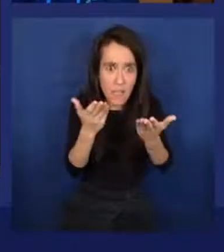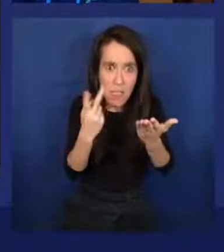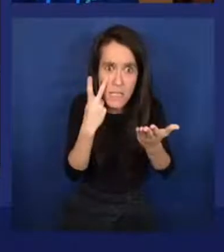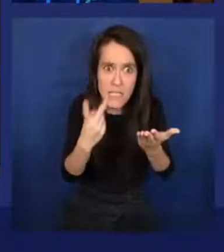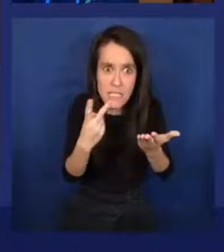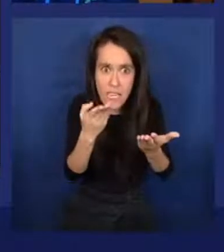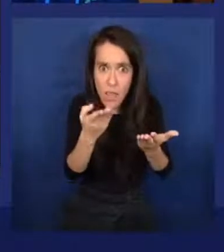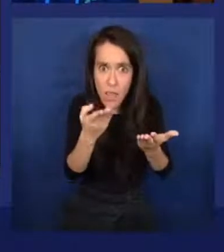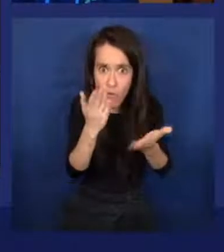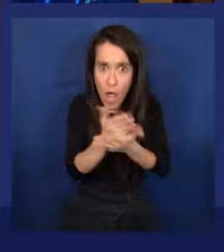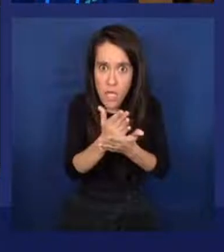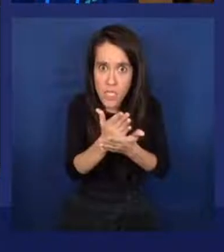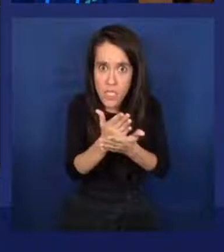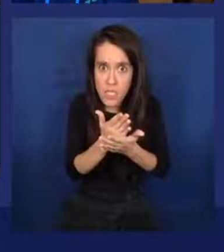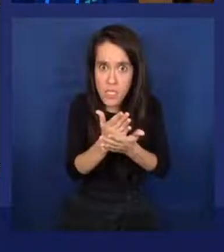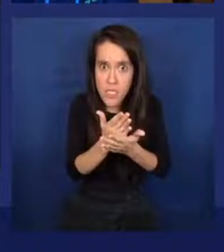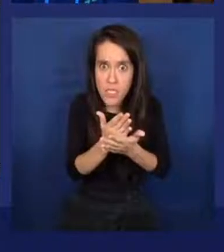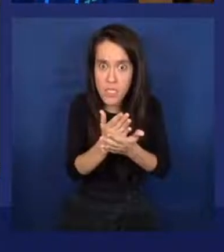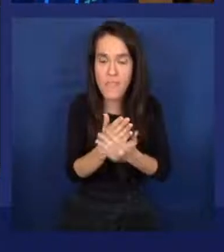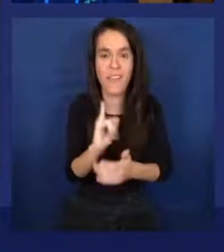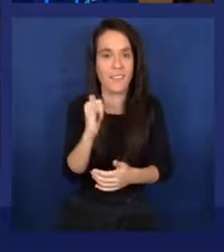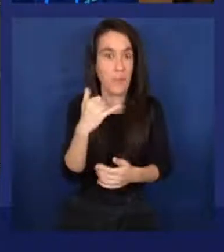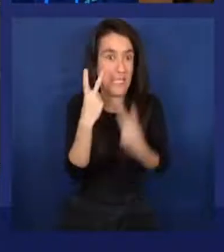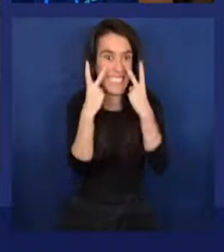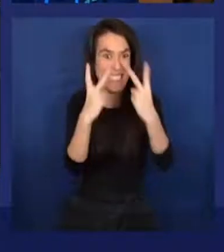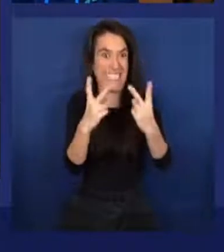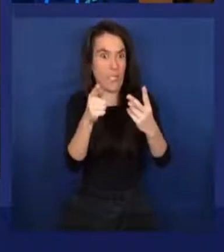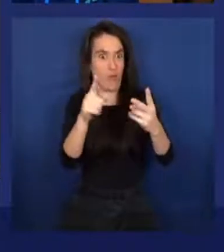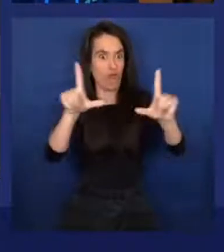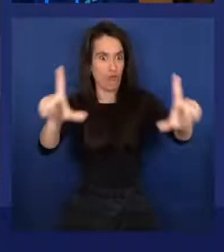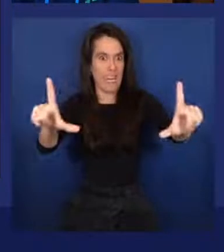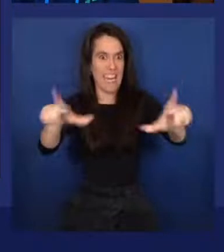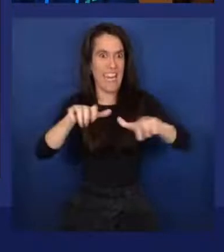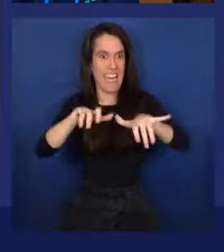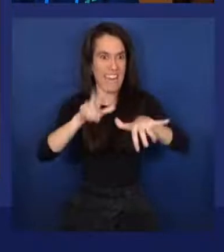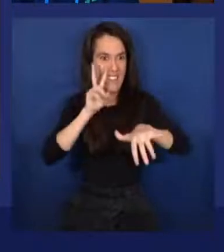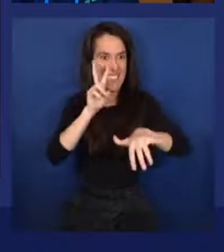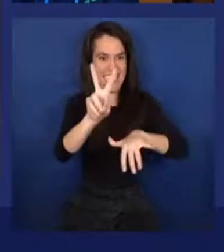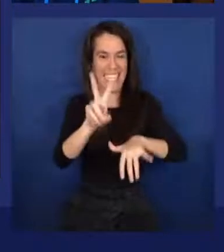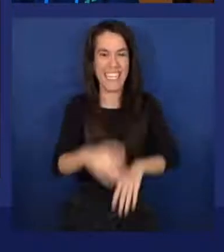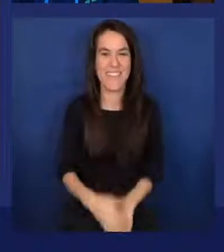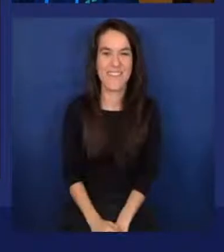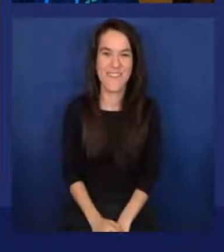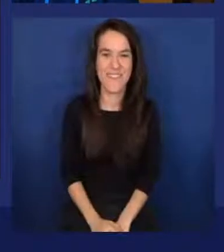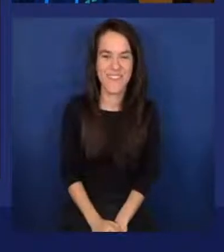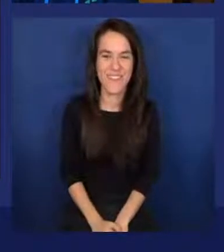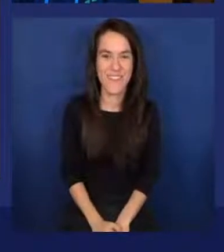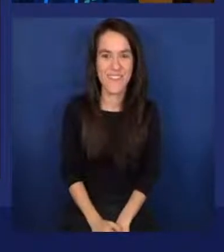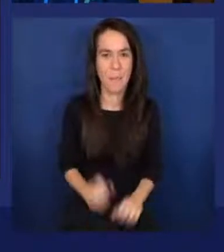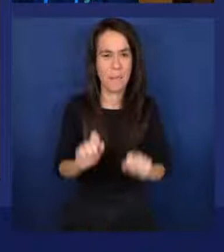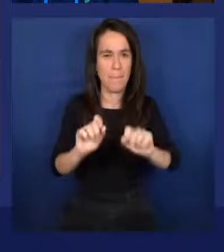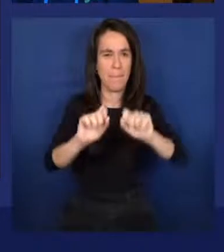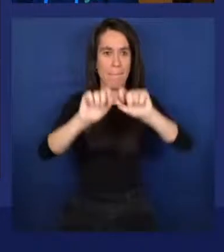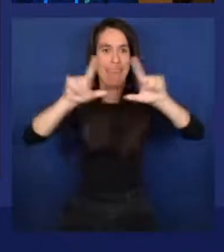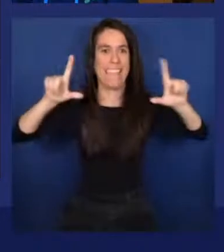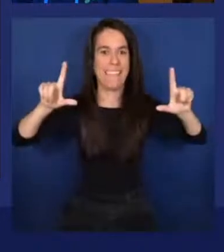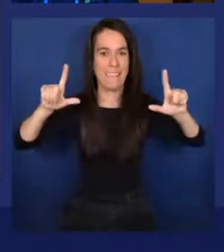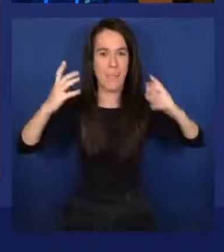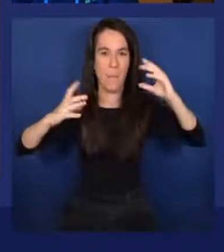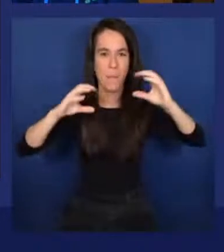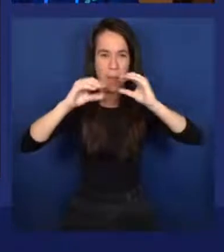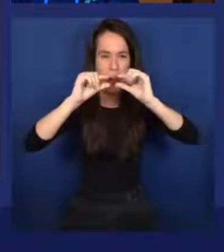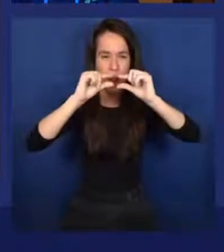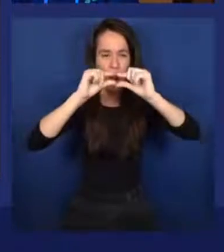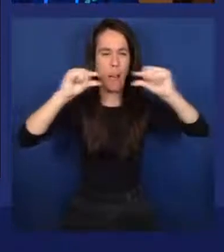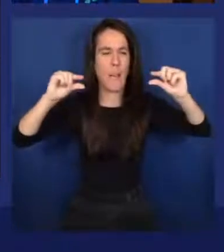screen Sure shared? can. Good. Yeah. Oh, sorry. Make it a little bit bigger. They want you to zoom in just a hair if